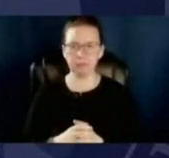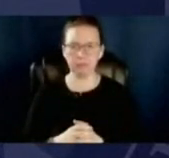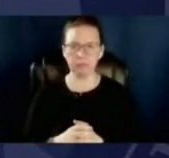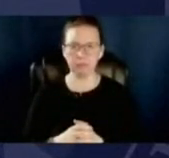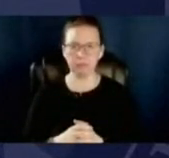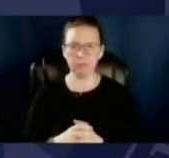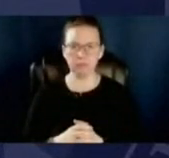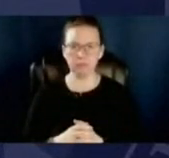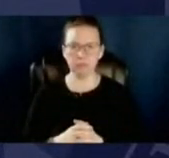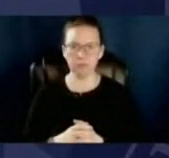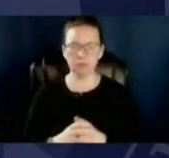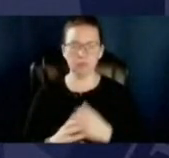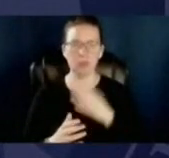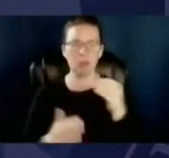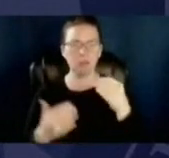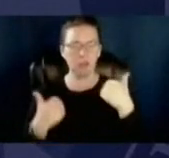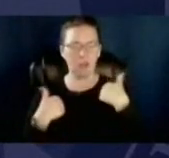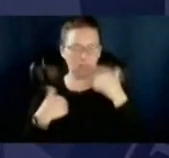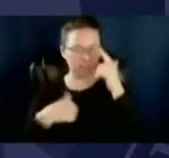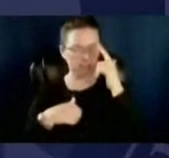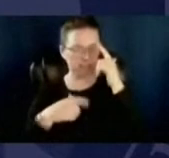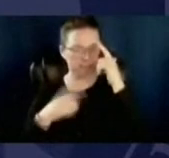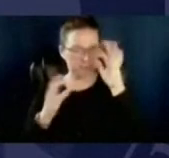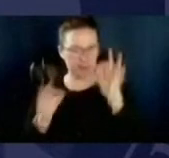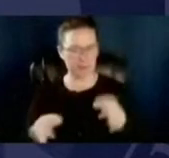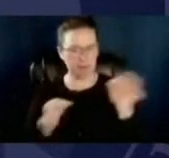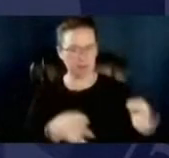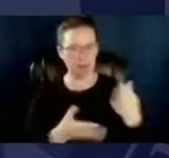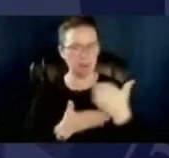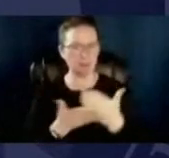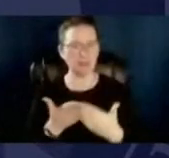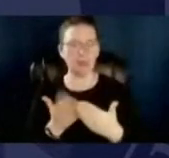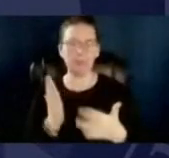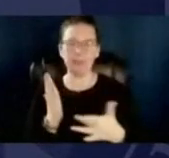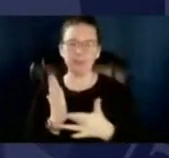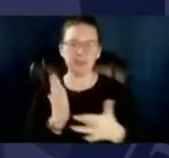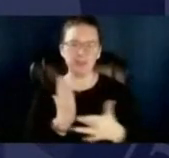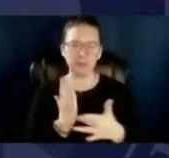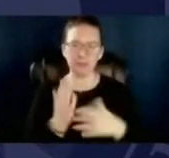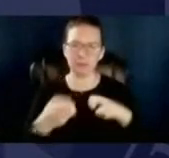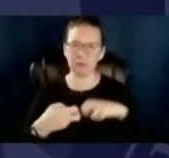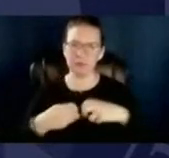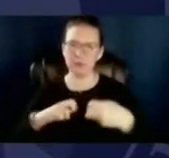a set of technical issues that I think